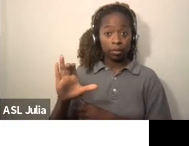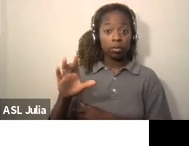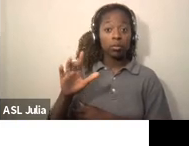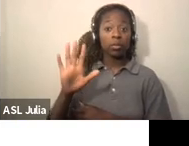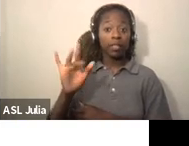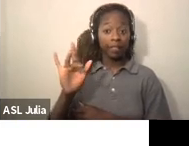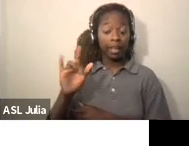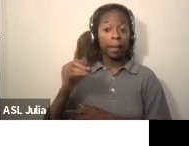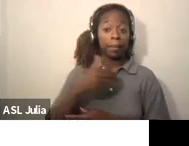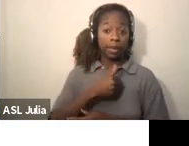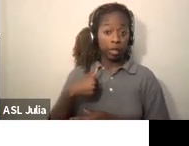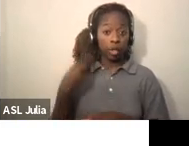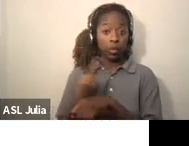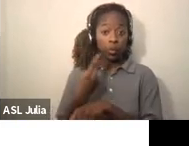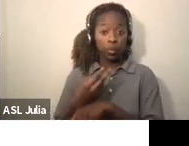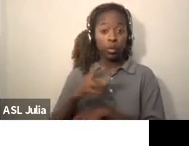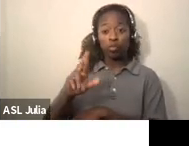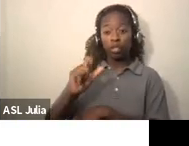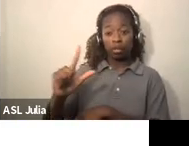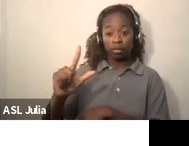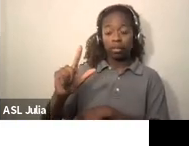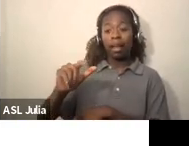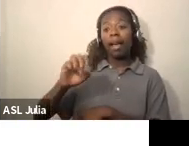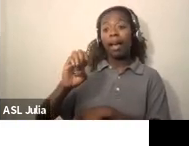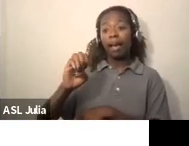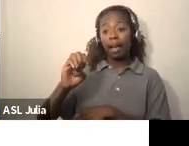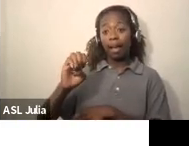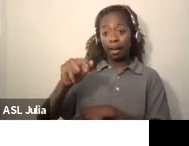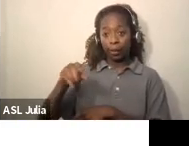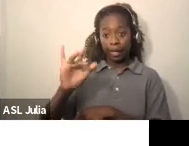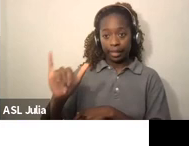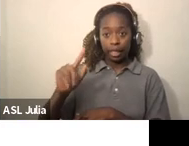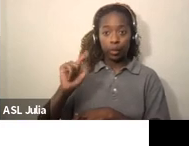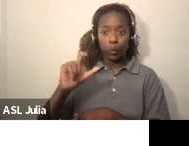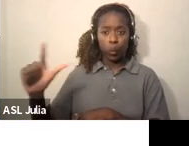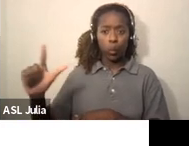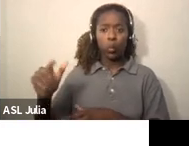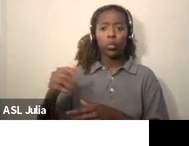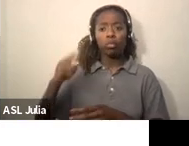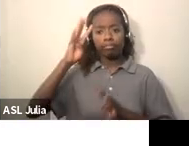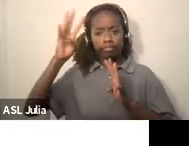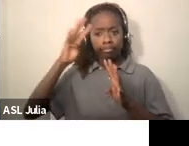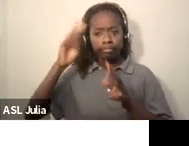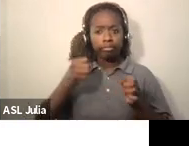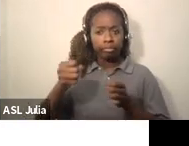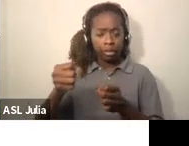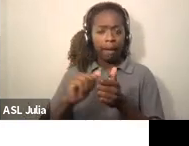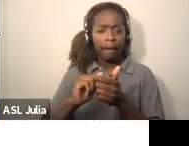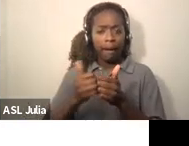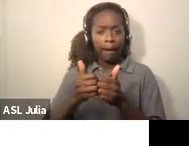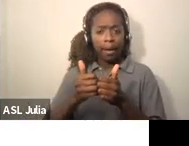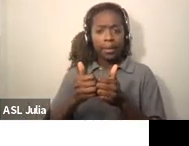team used the racial equity tool to analyze and brainstorm straight brainstorm strategies to implement